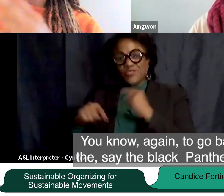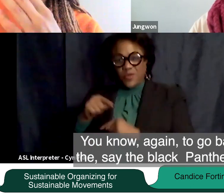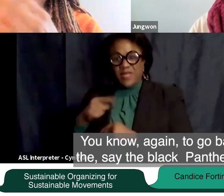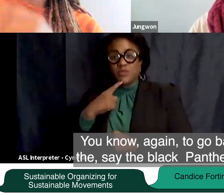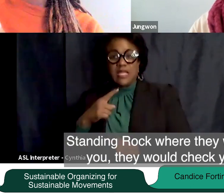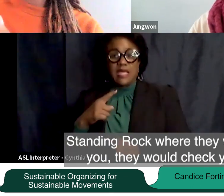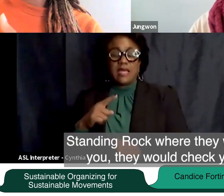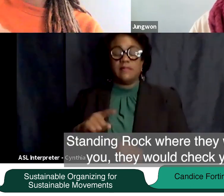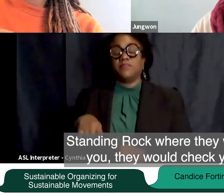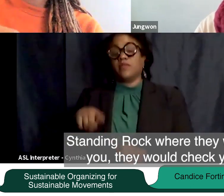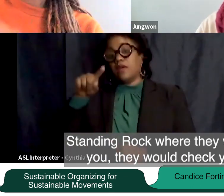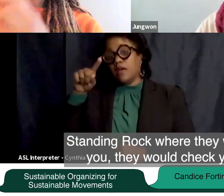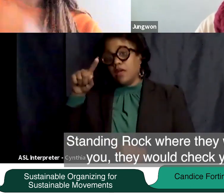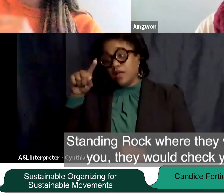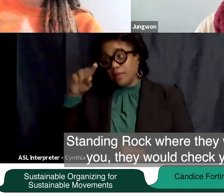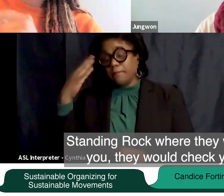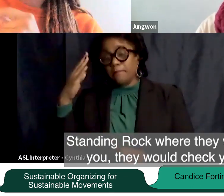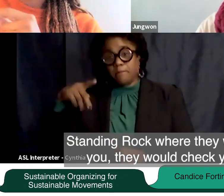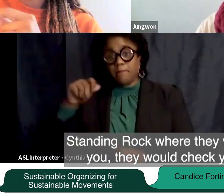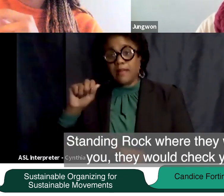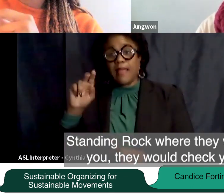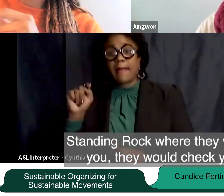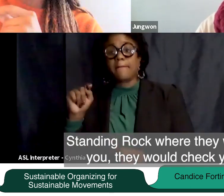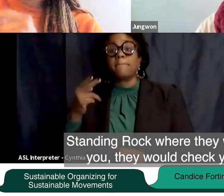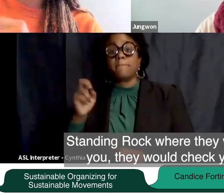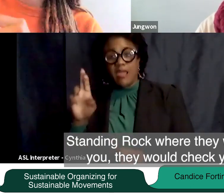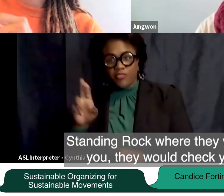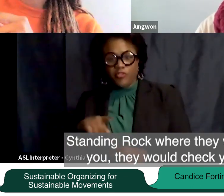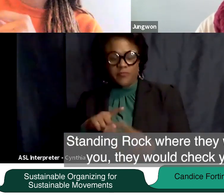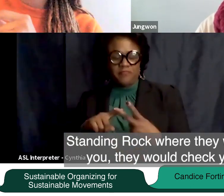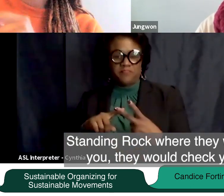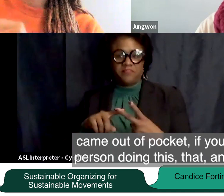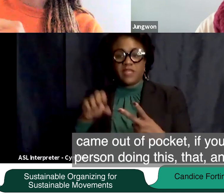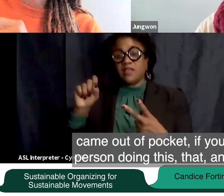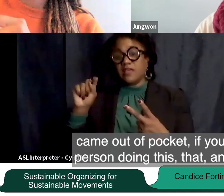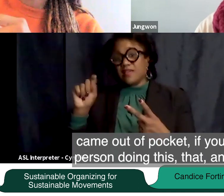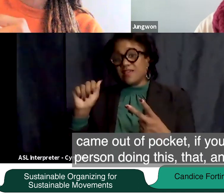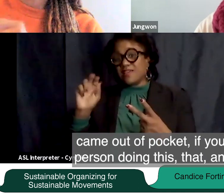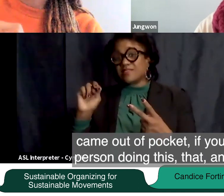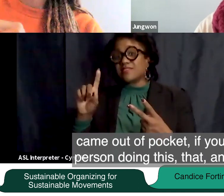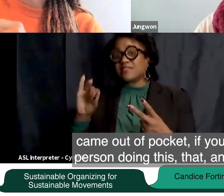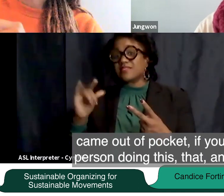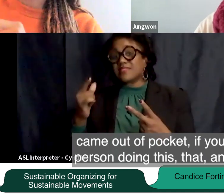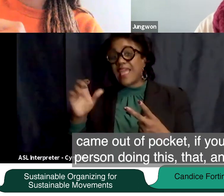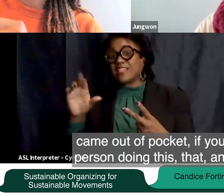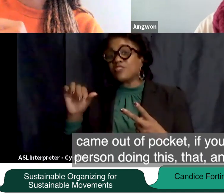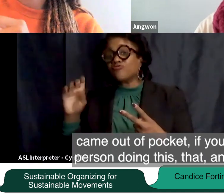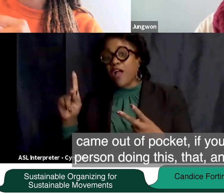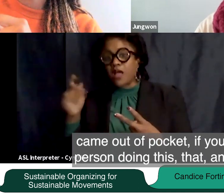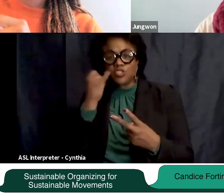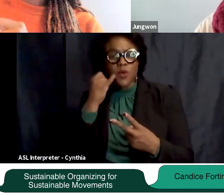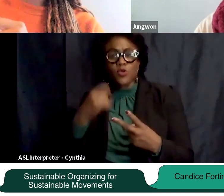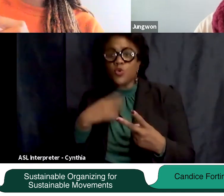Black Panthers or even Standing Rock, where they would check you. They would check you if you came out of pocket, if you're a white person doing this, that,